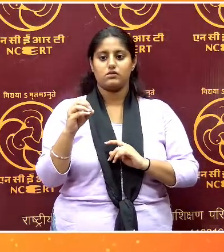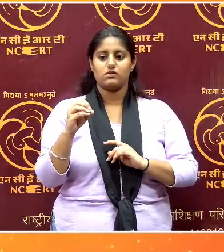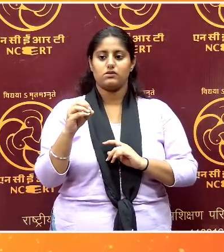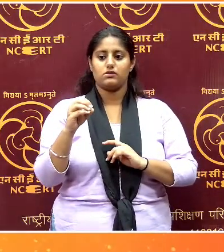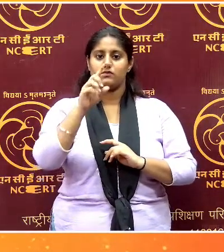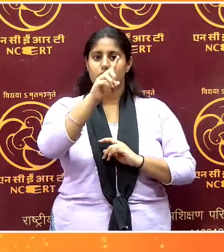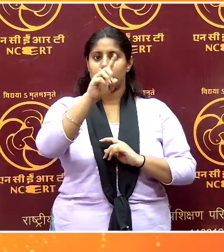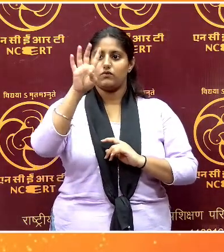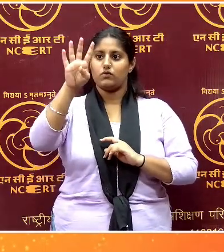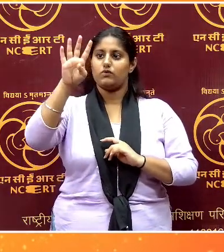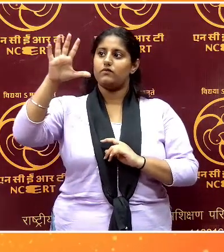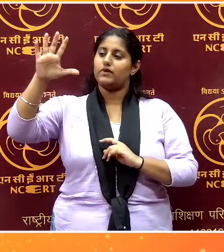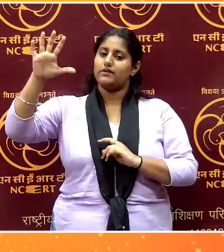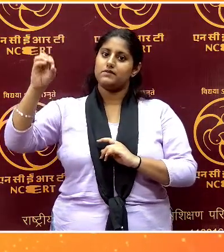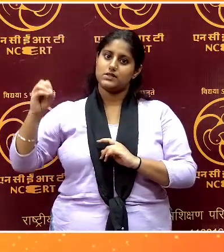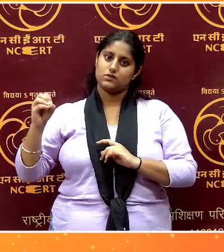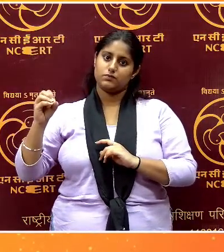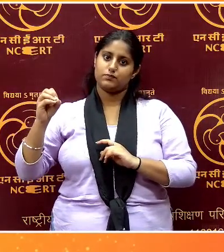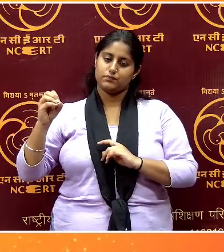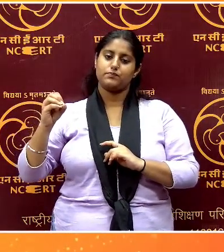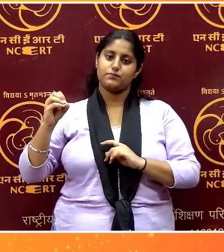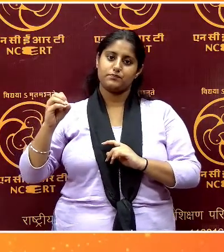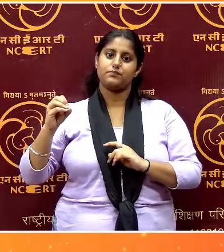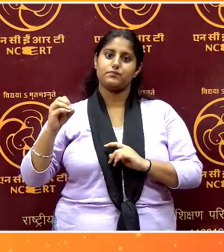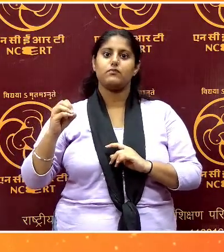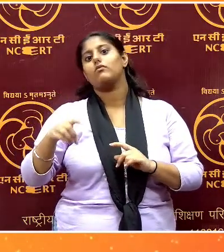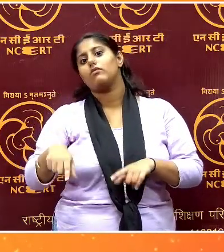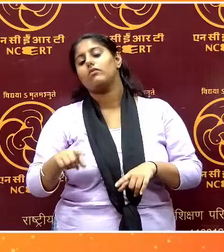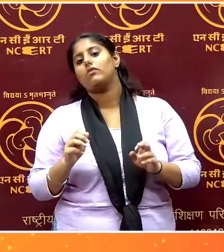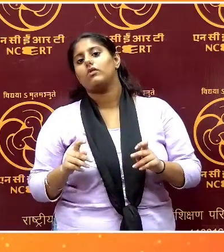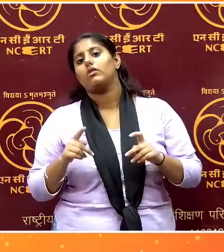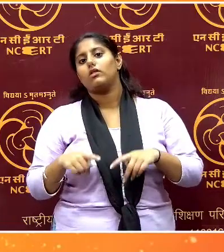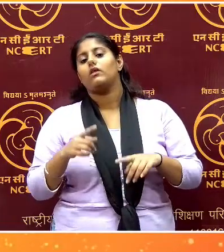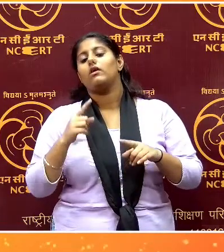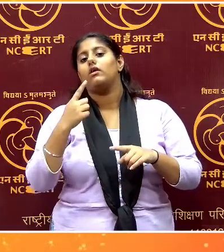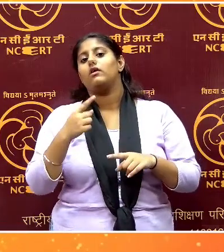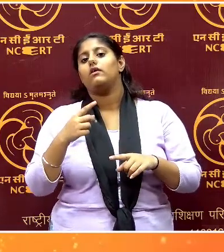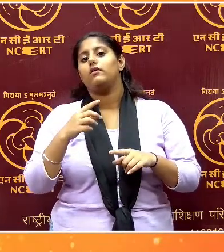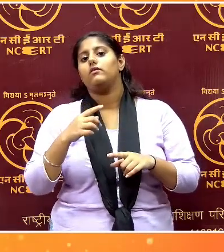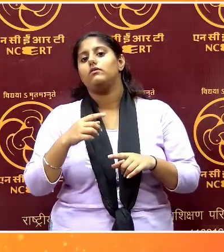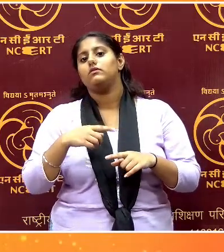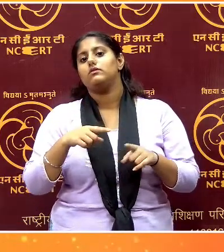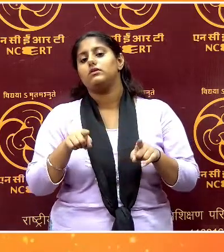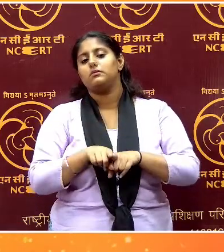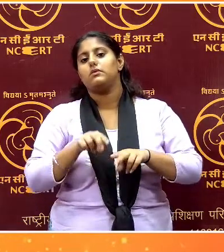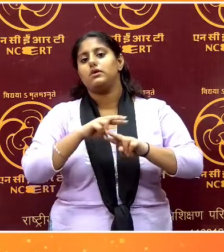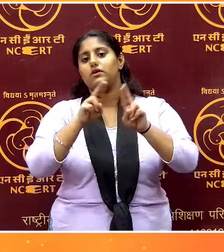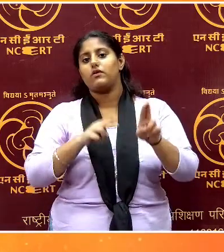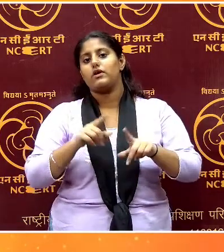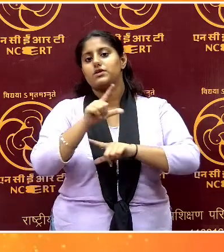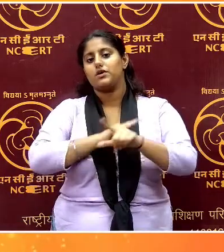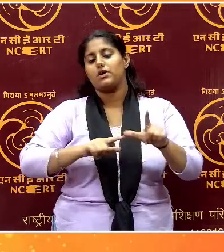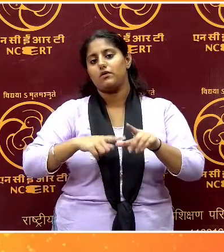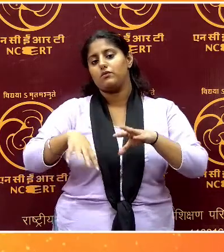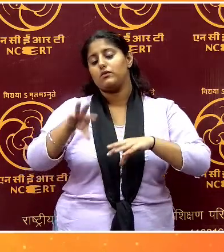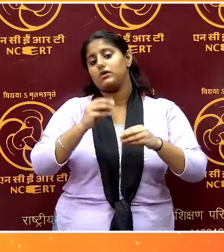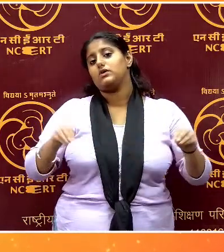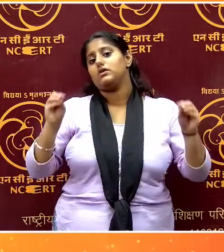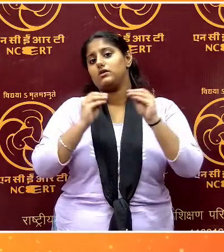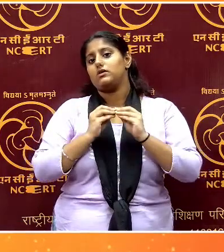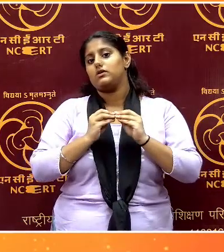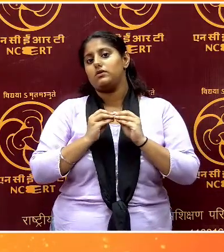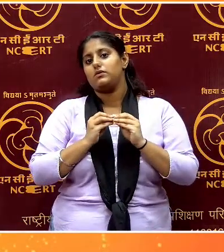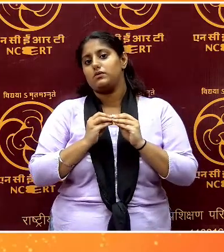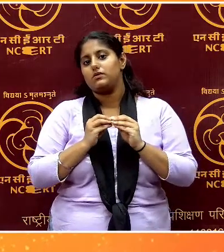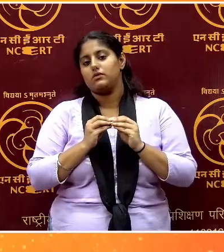children. Okay. Now, which language is liked as a foreign language by most of the students? Clear, and